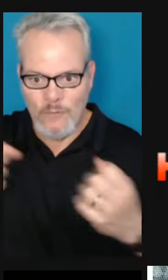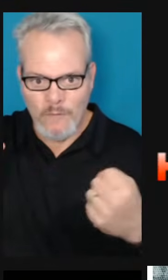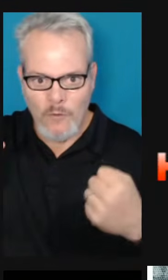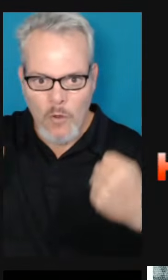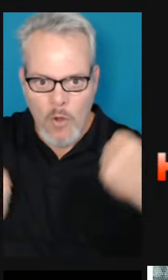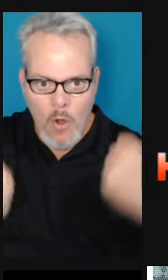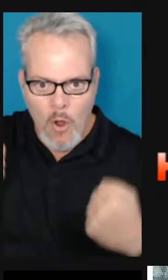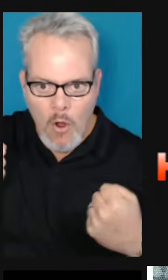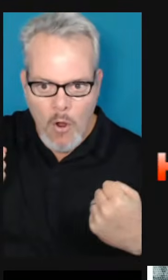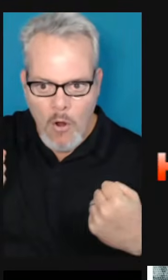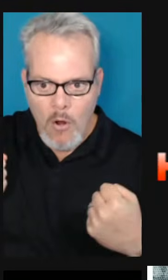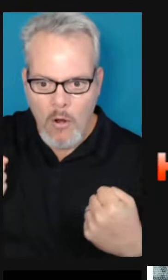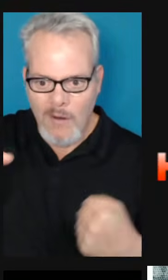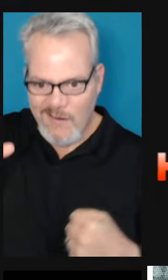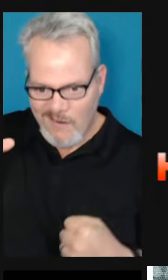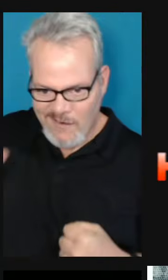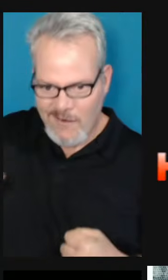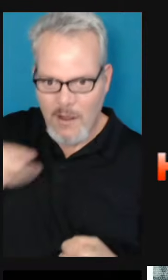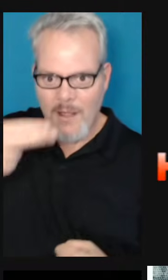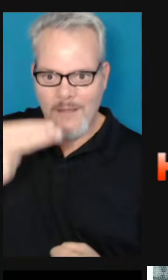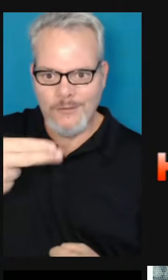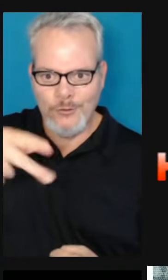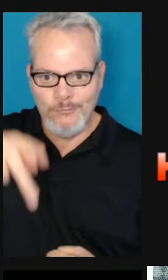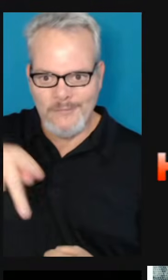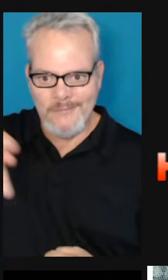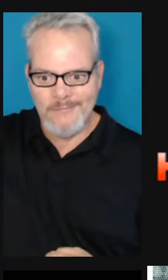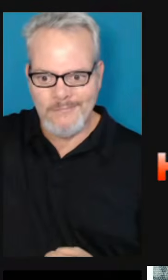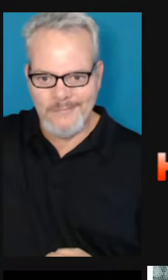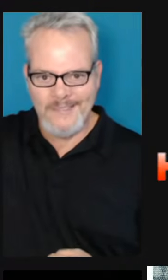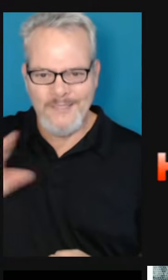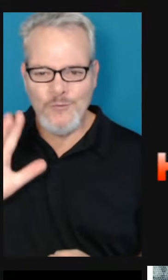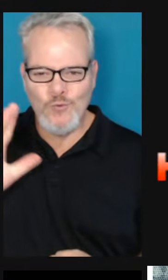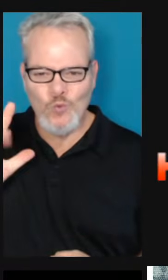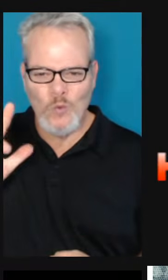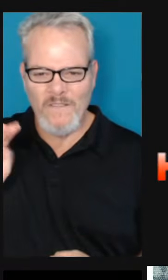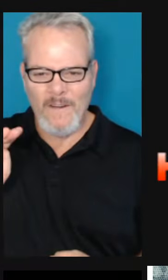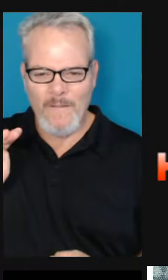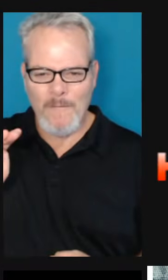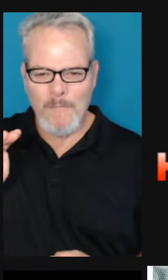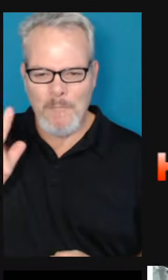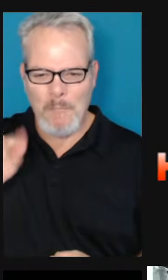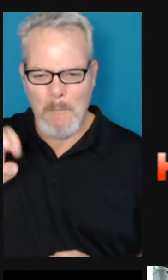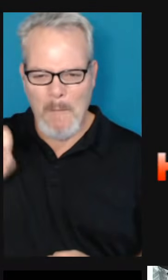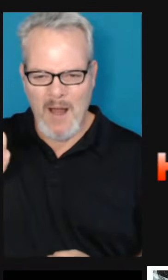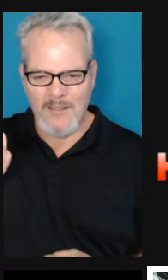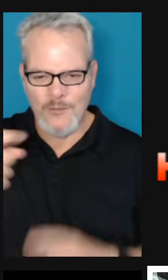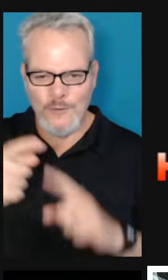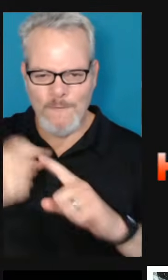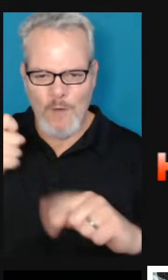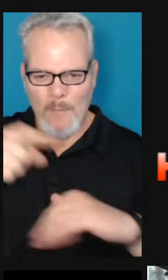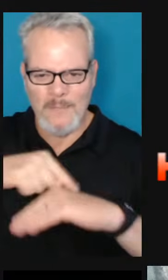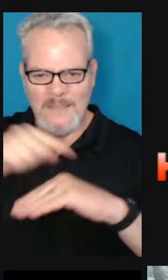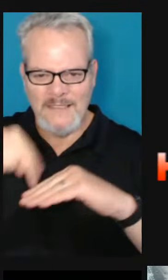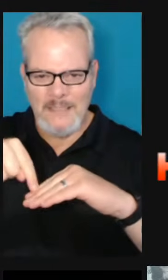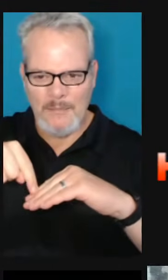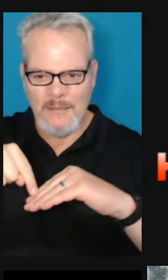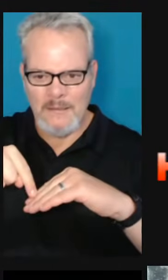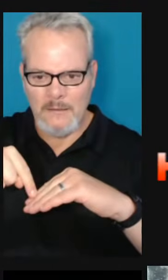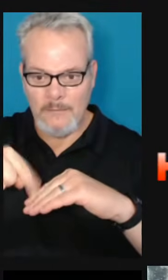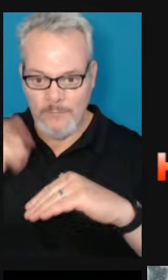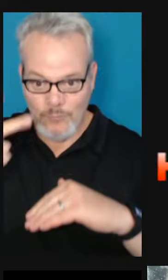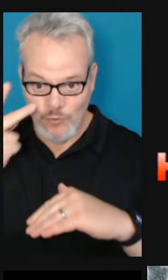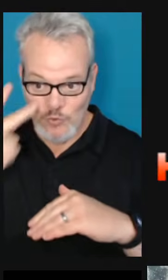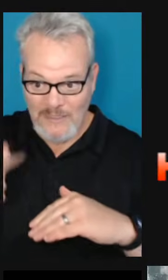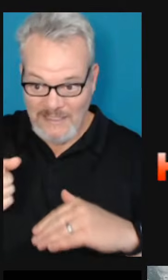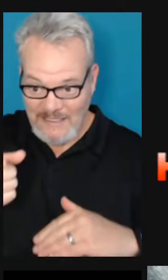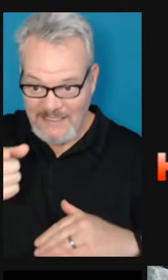in Hawaiian Paradise Park, approximately 25 miles, 40 kilometers from the summit, right there. And there you can see